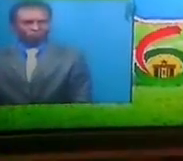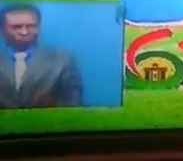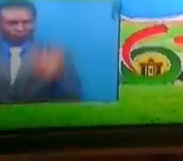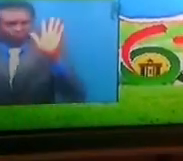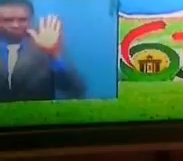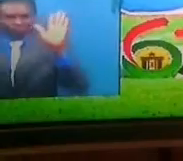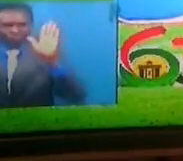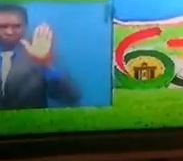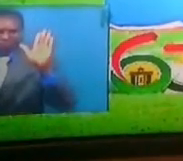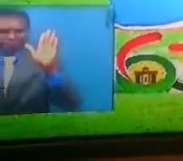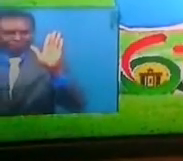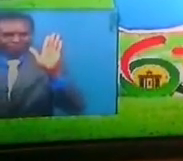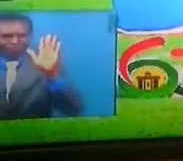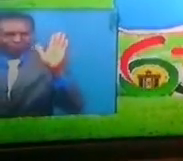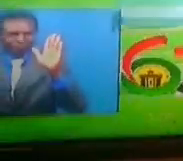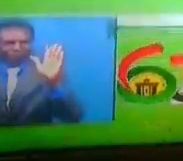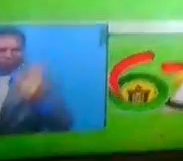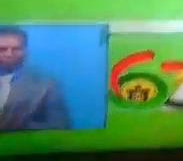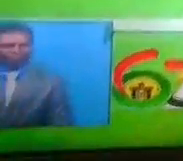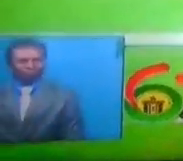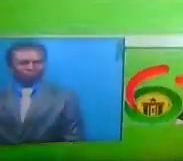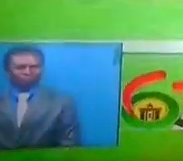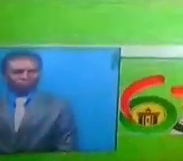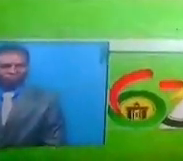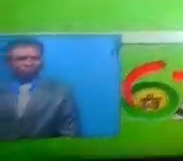So the loop and